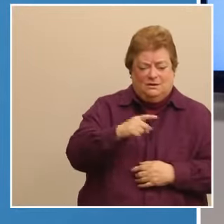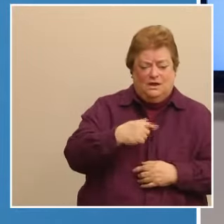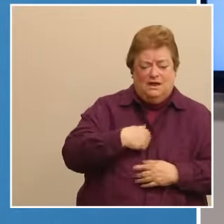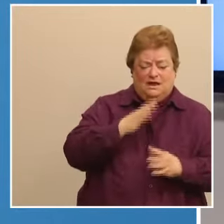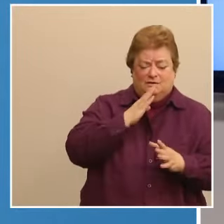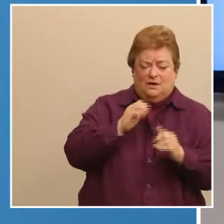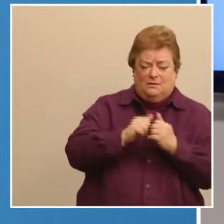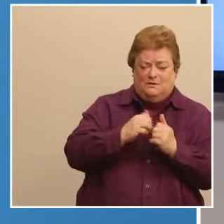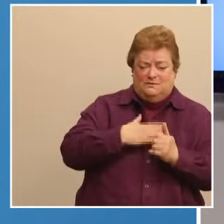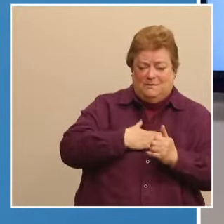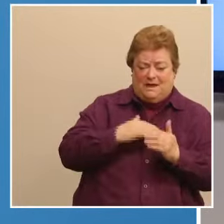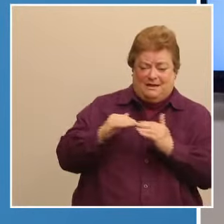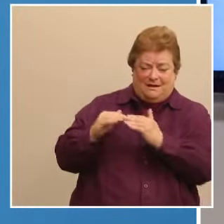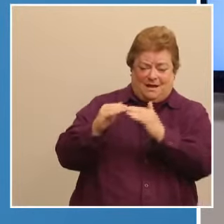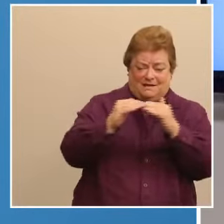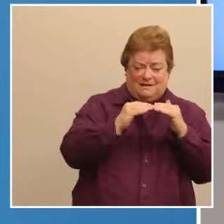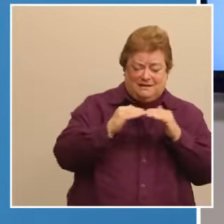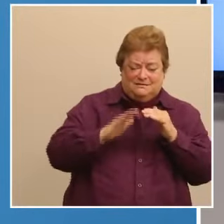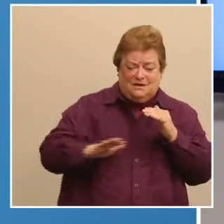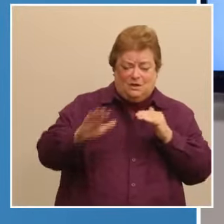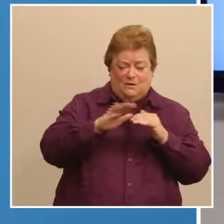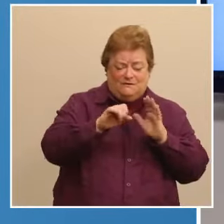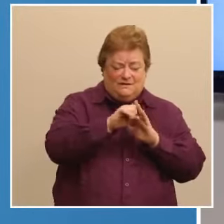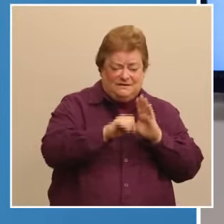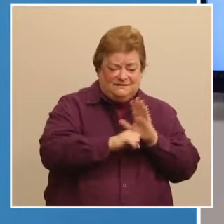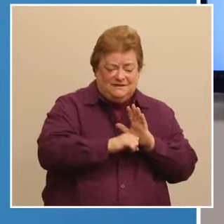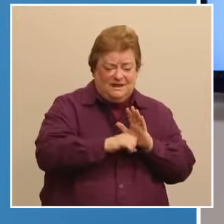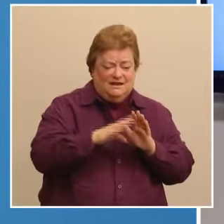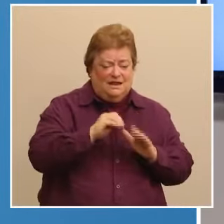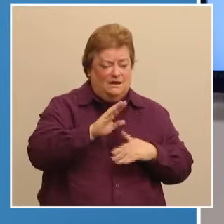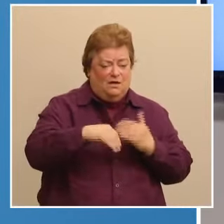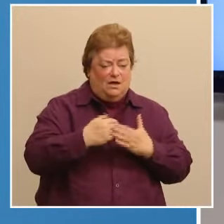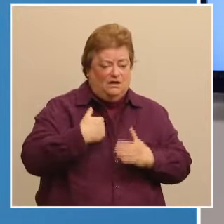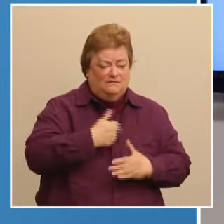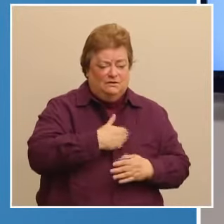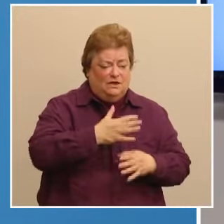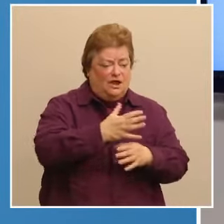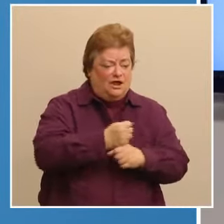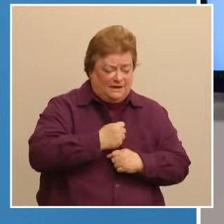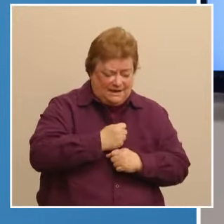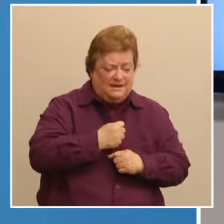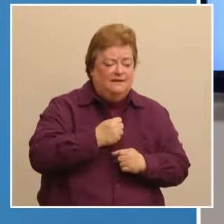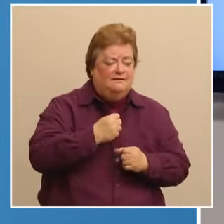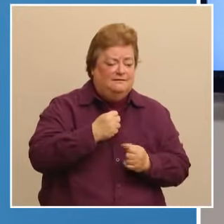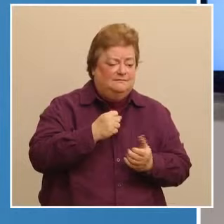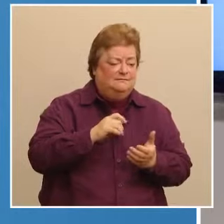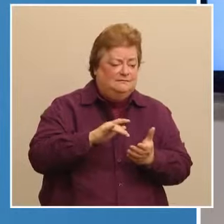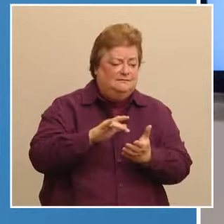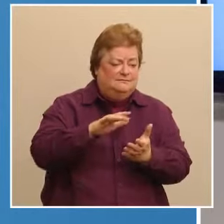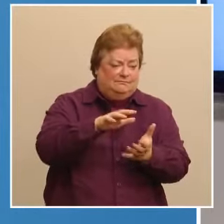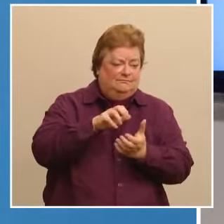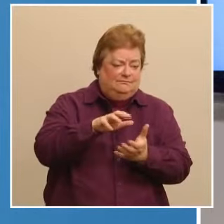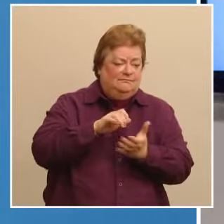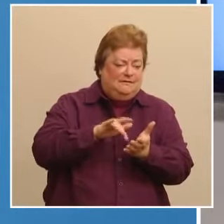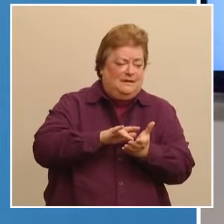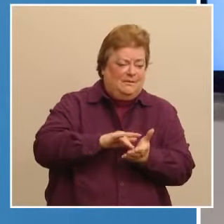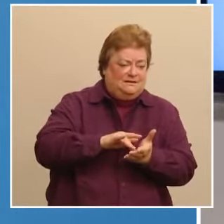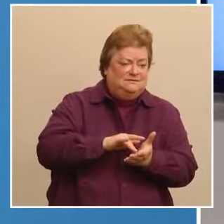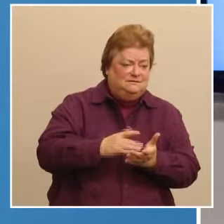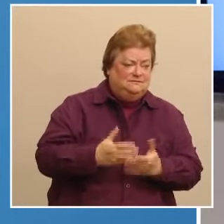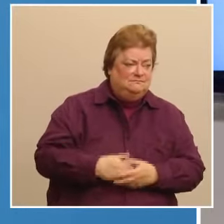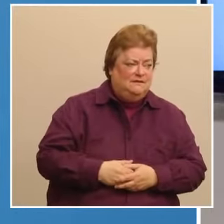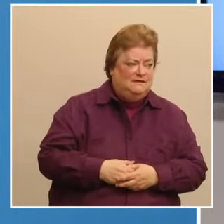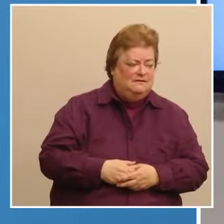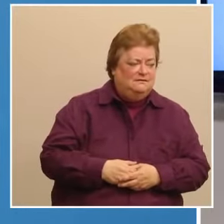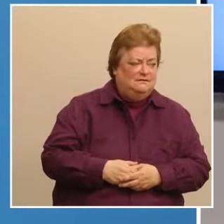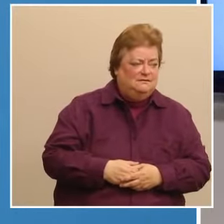my colleagues across the state at health departments, and all of us are getting the doses in. So